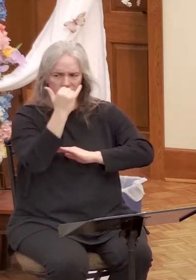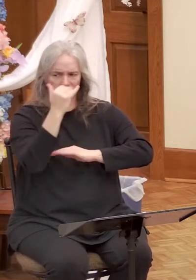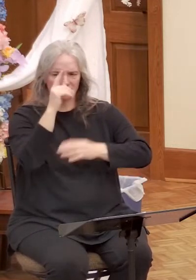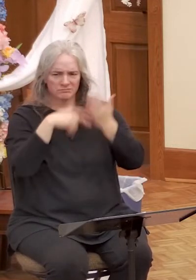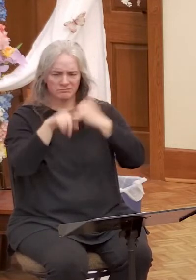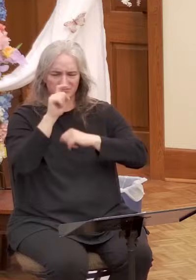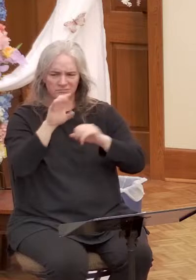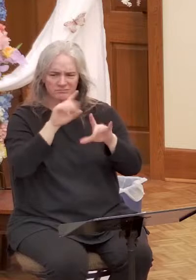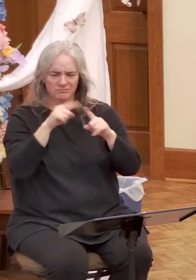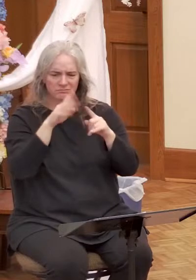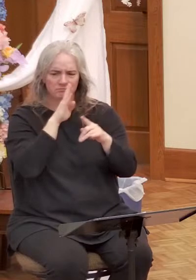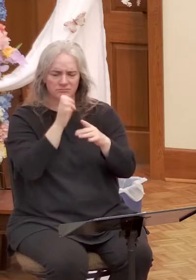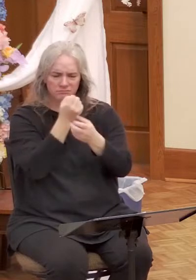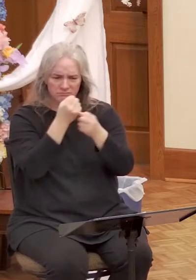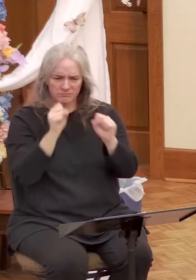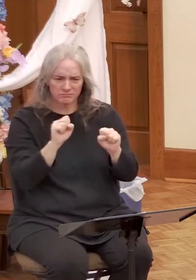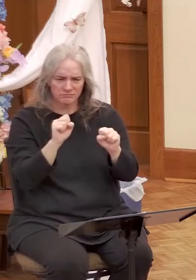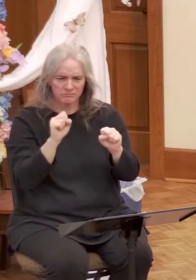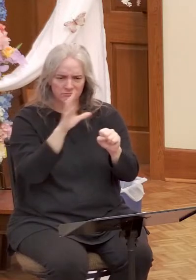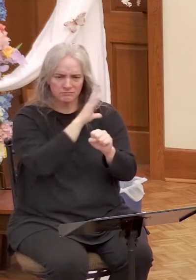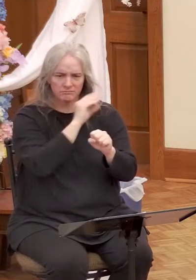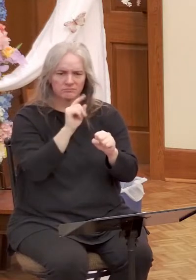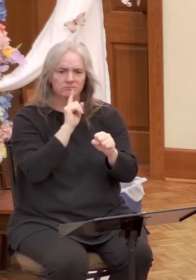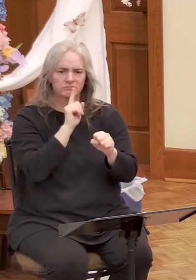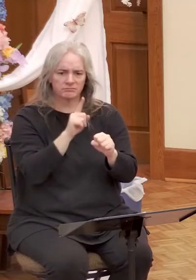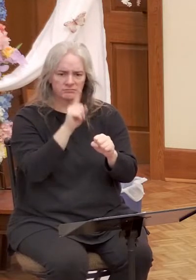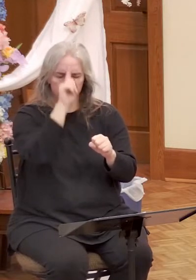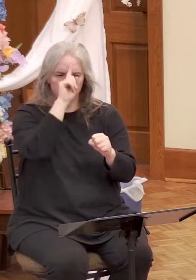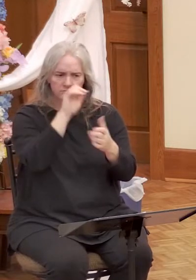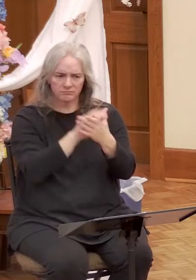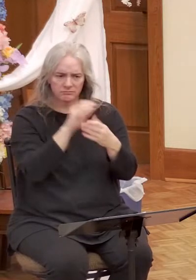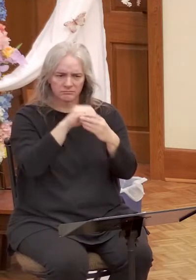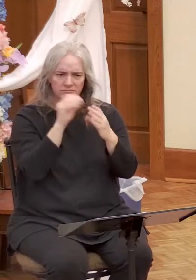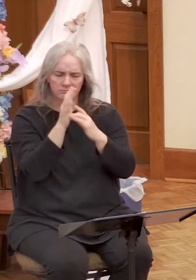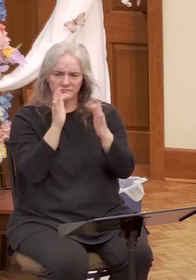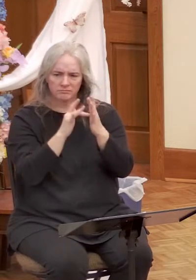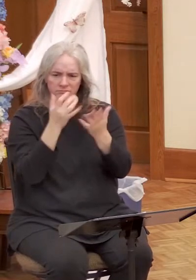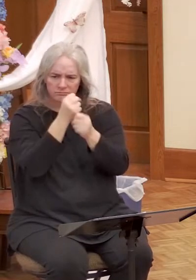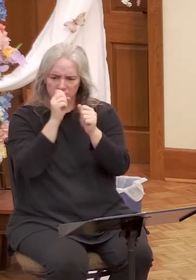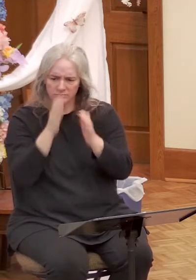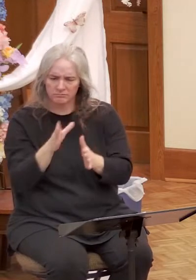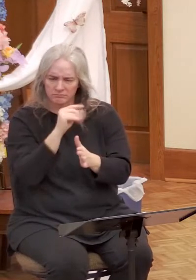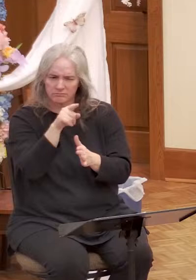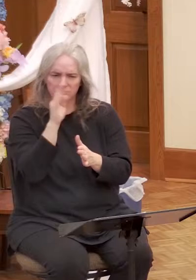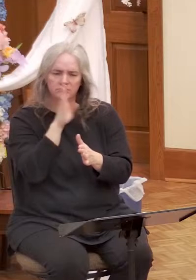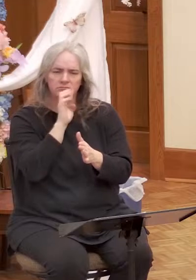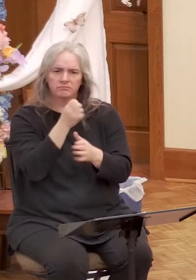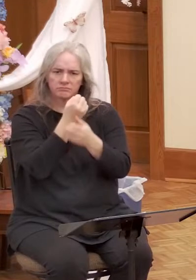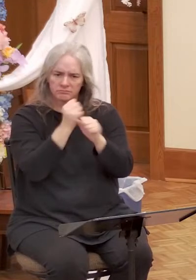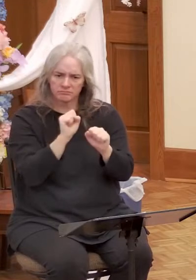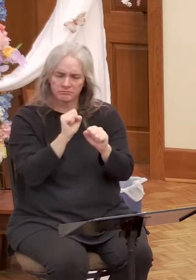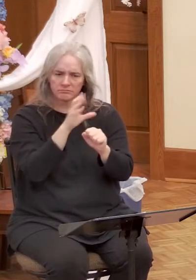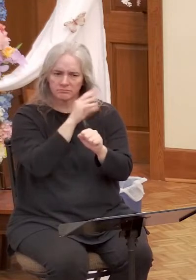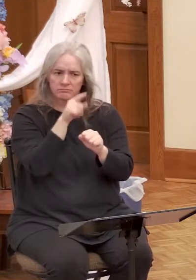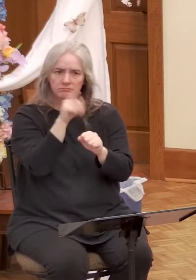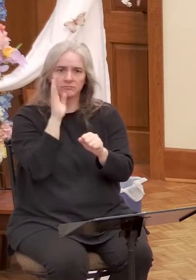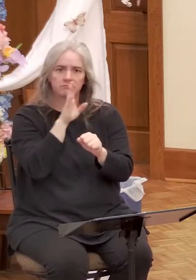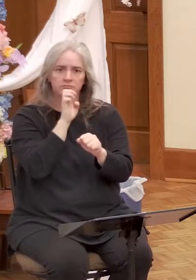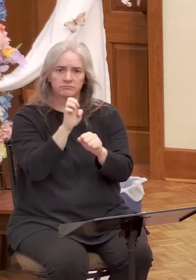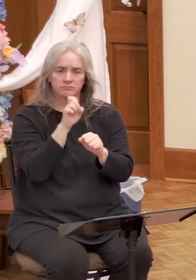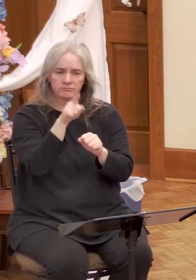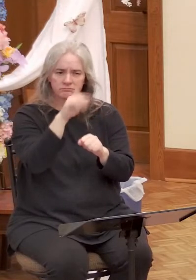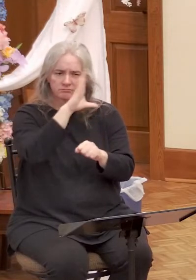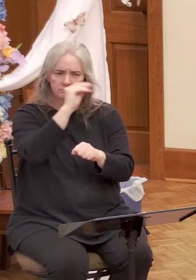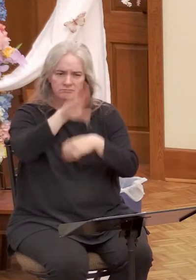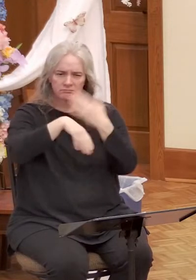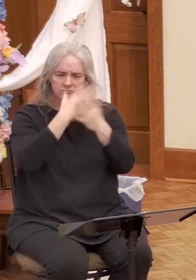to be saved?" They answered, "Believe in Jesus the Savior, and you will be saved, you and everyone in your household." They proceeded